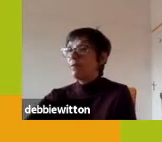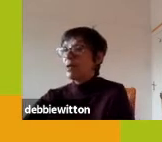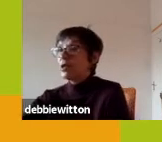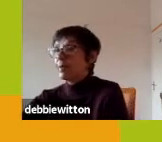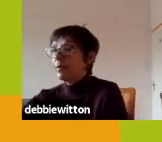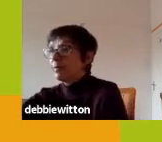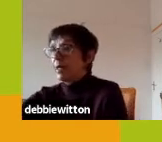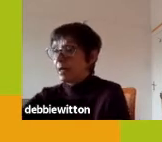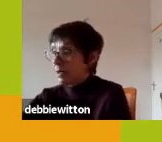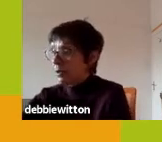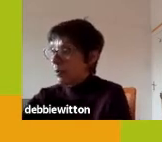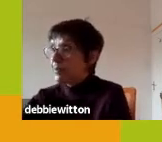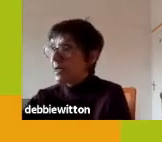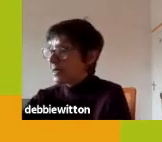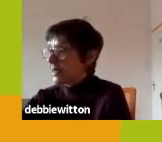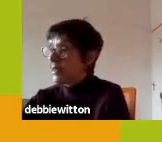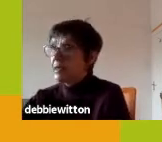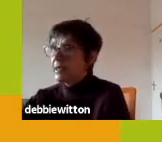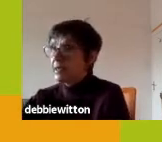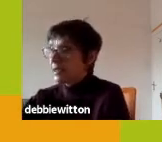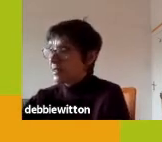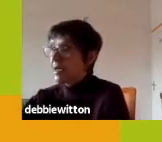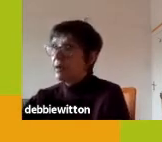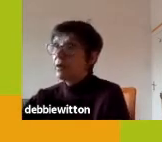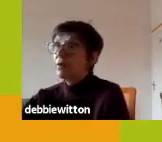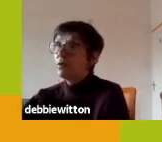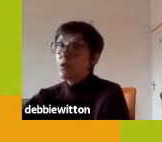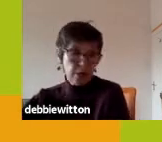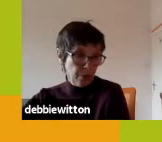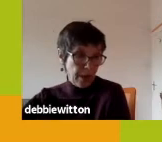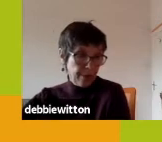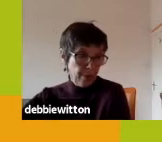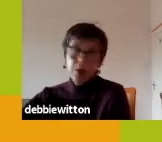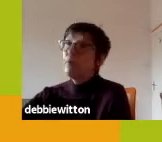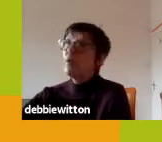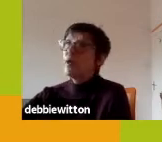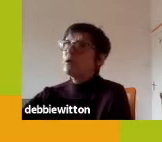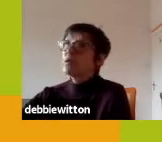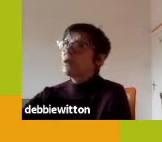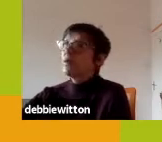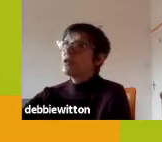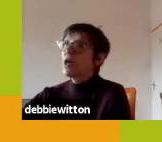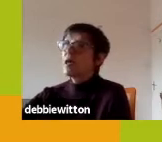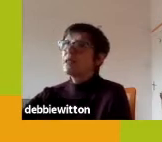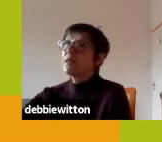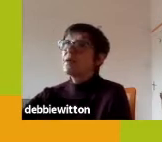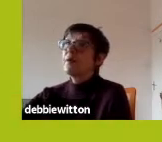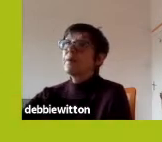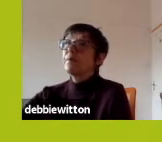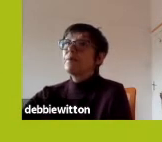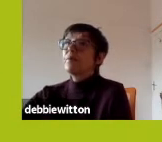more information about them, their website details are there, and I can also put those on the chat.